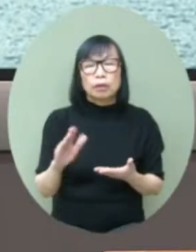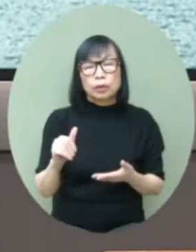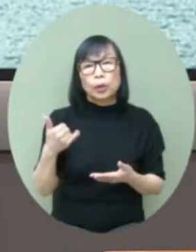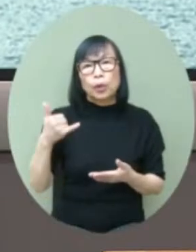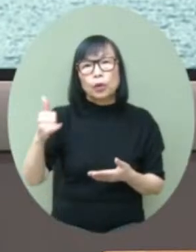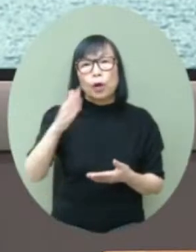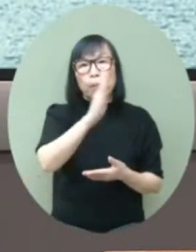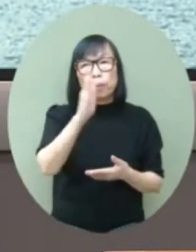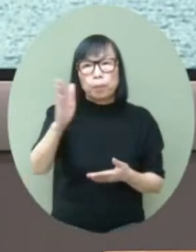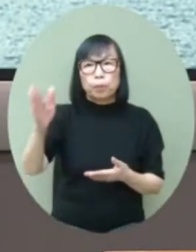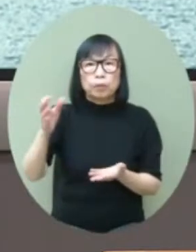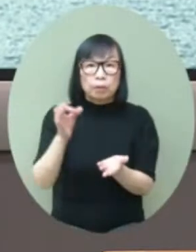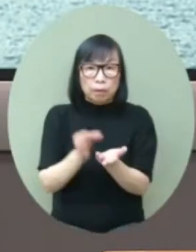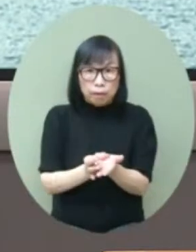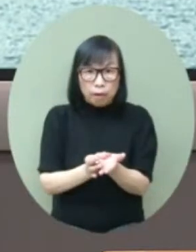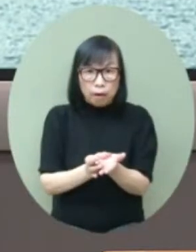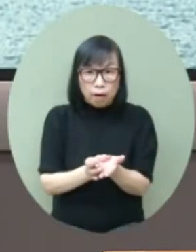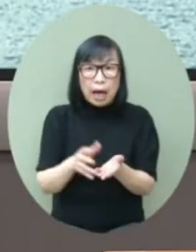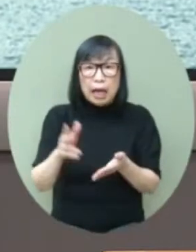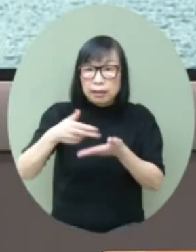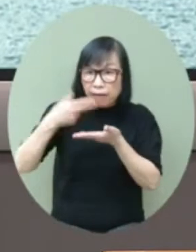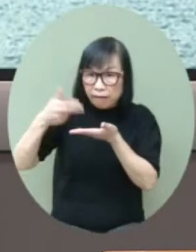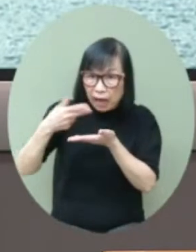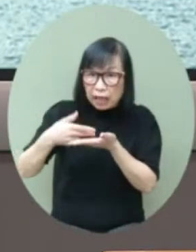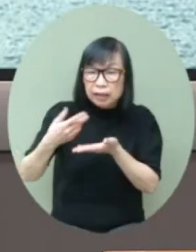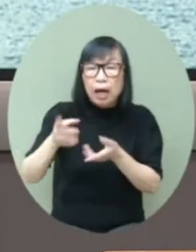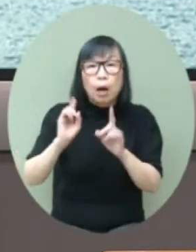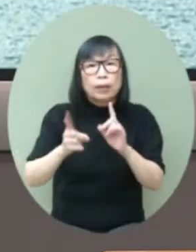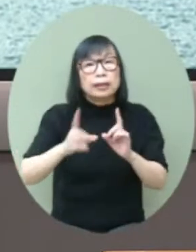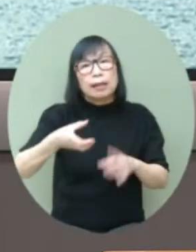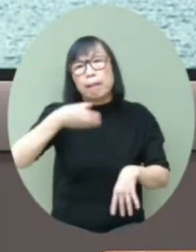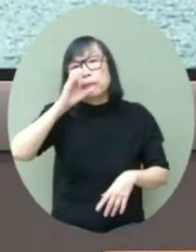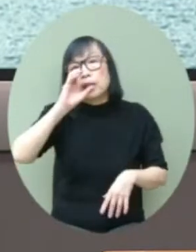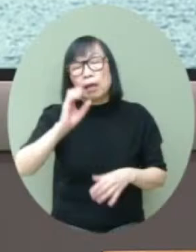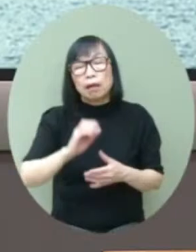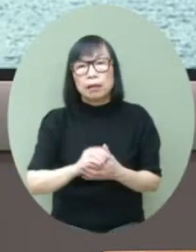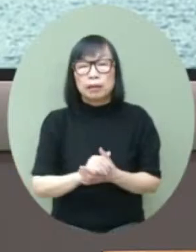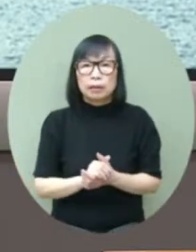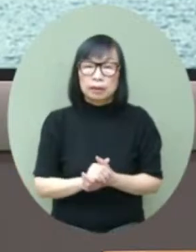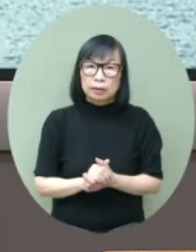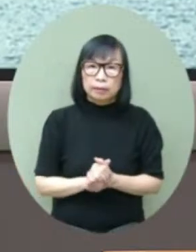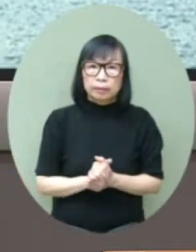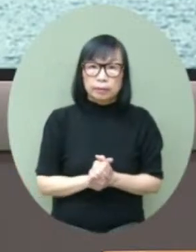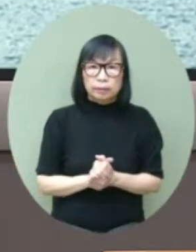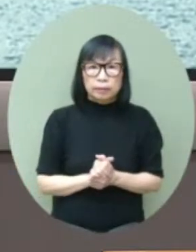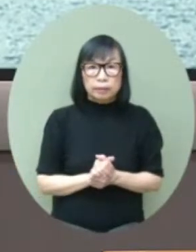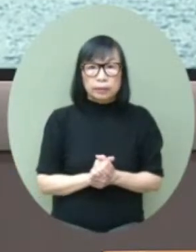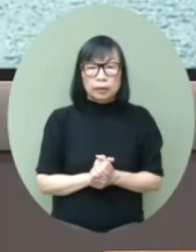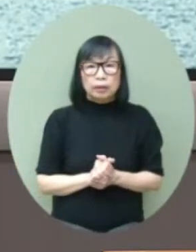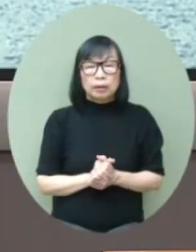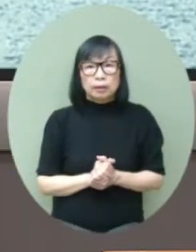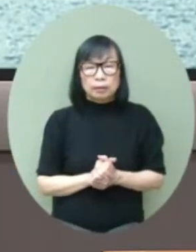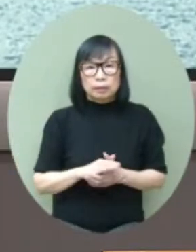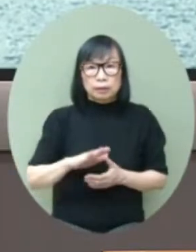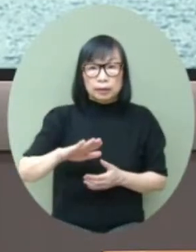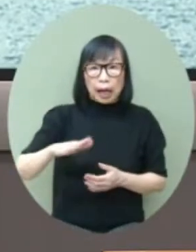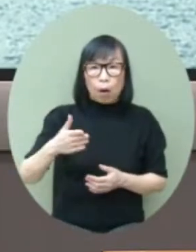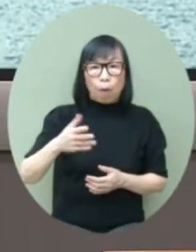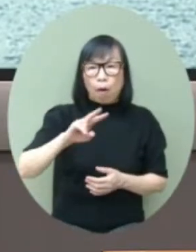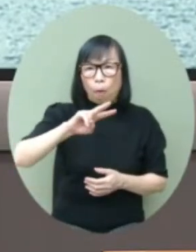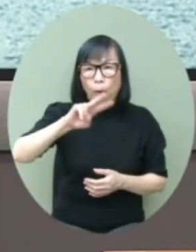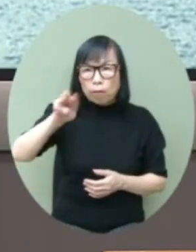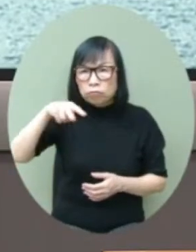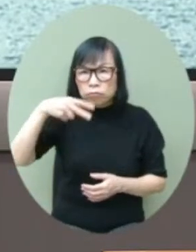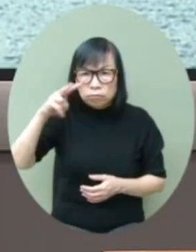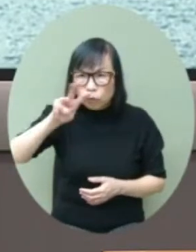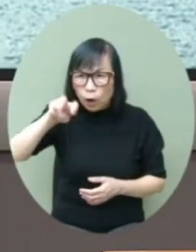for meal and also for drink and etc. But we have not found any confirmed case